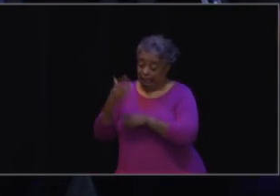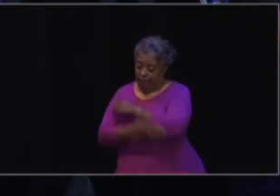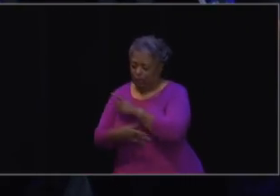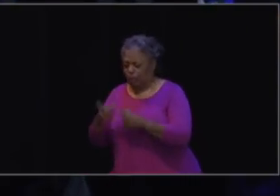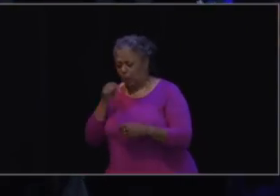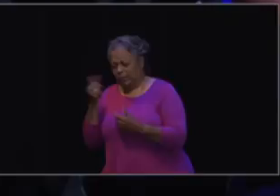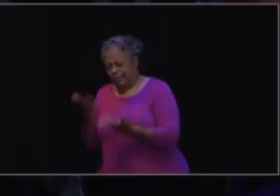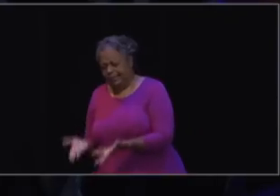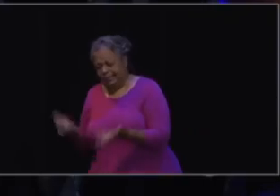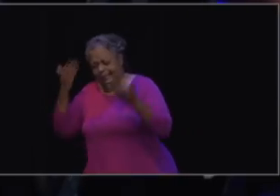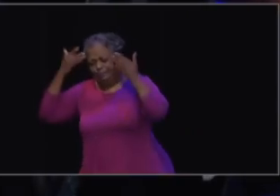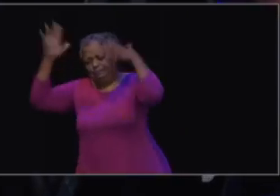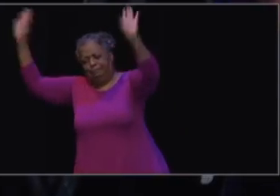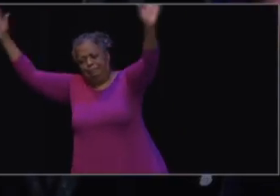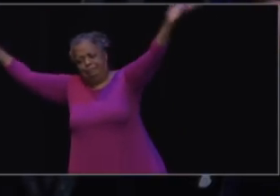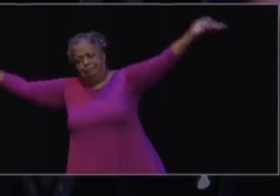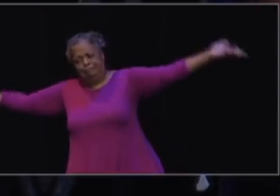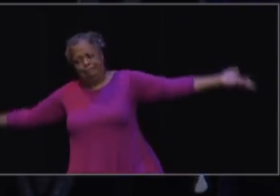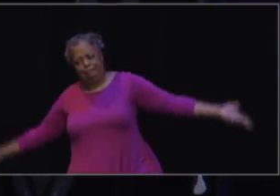this?